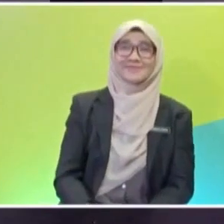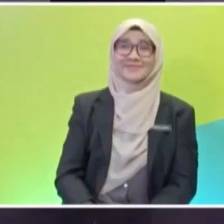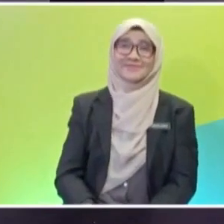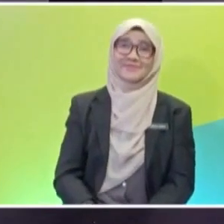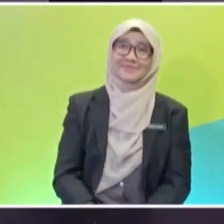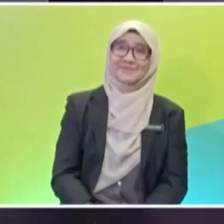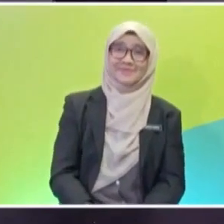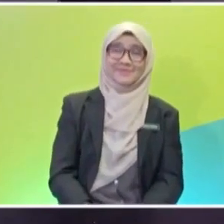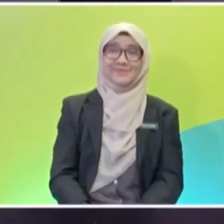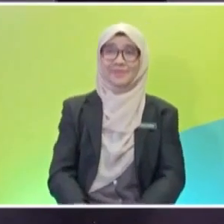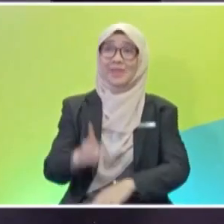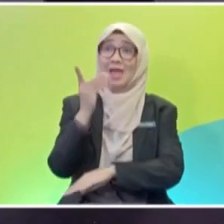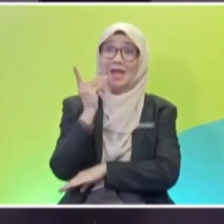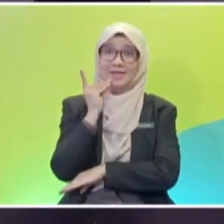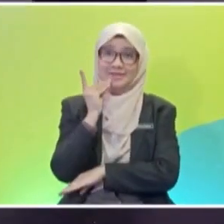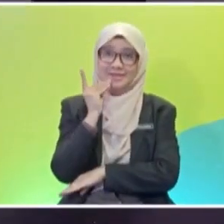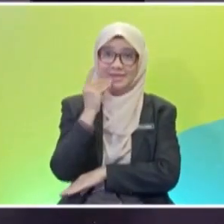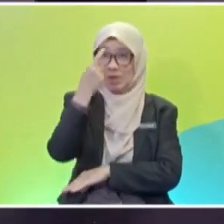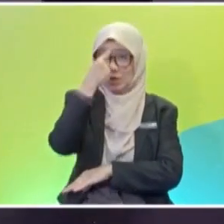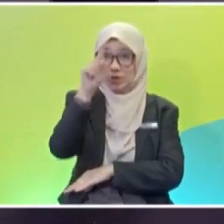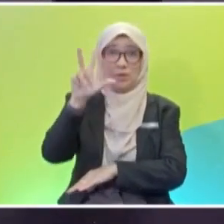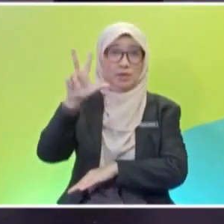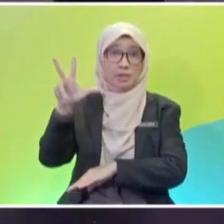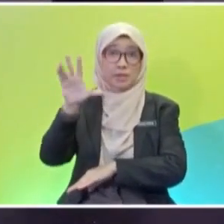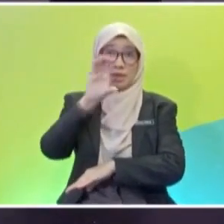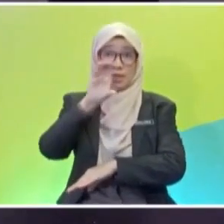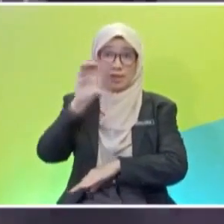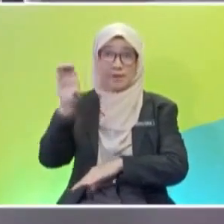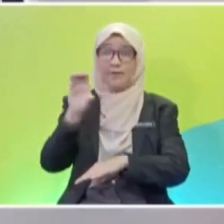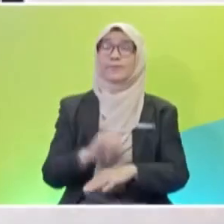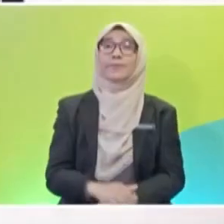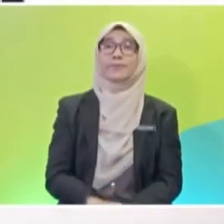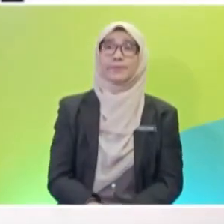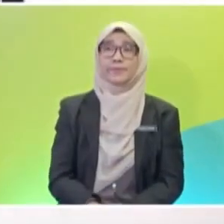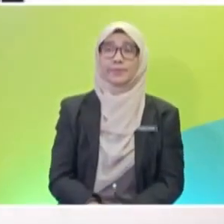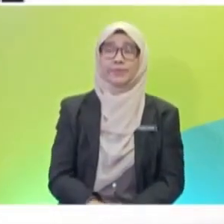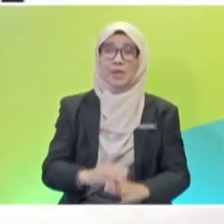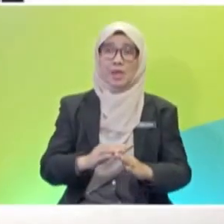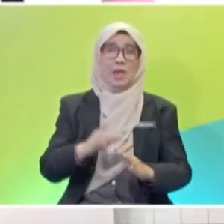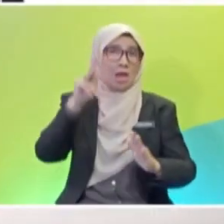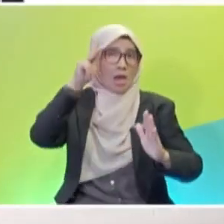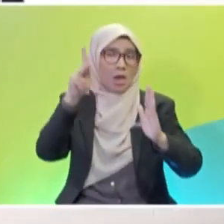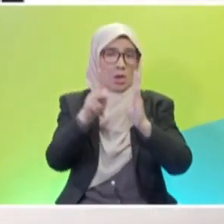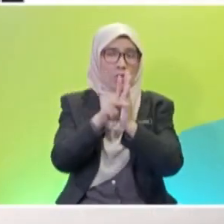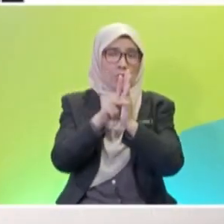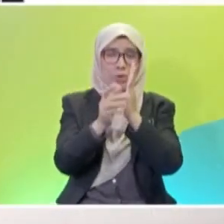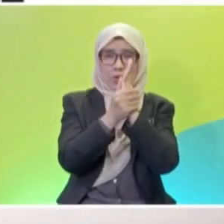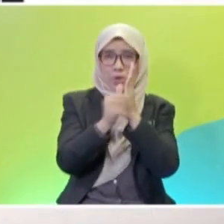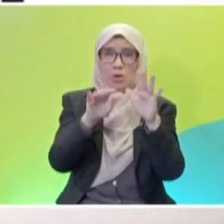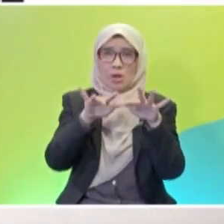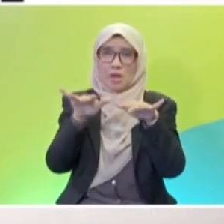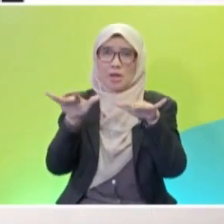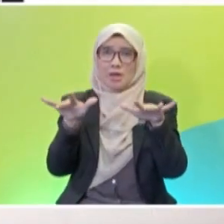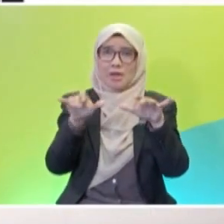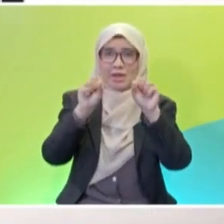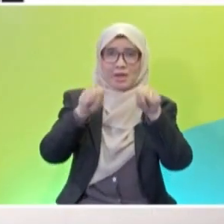you? Dashrina, the third paragraph. Okay, so photo manipulation, it makes us look slimmer,